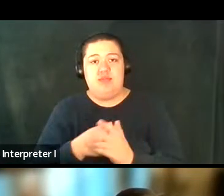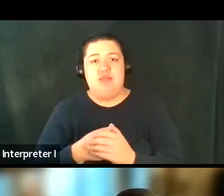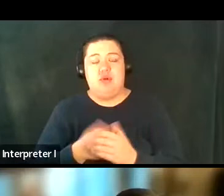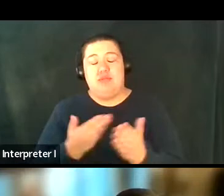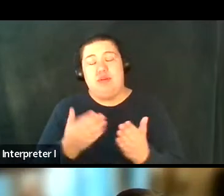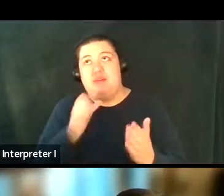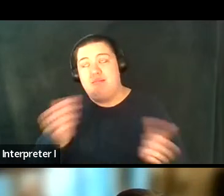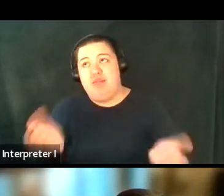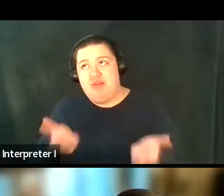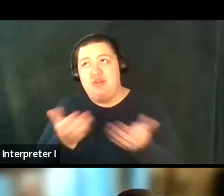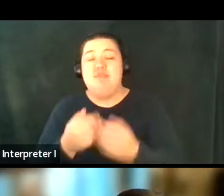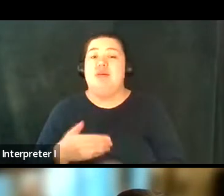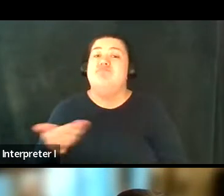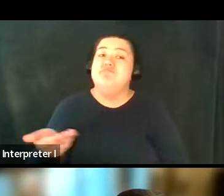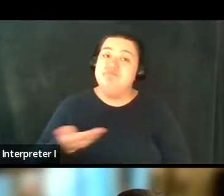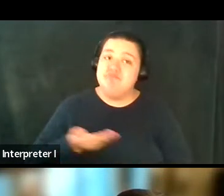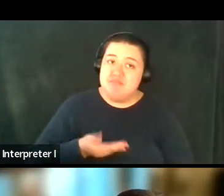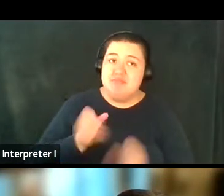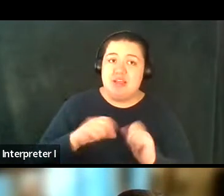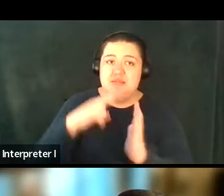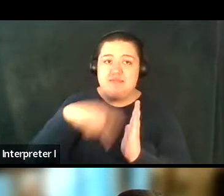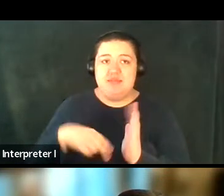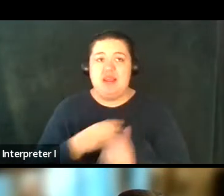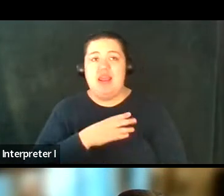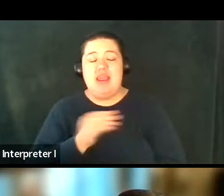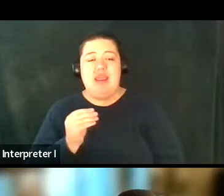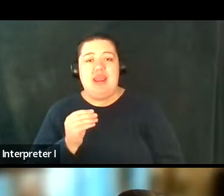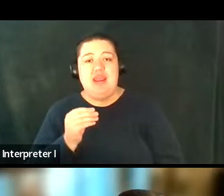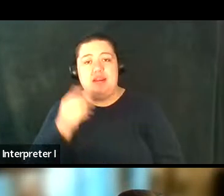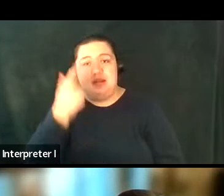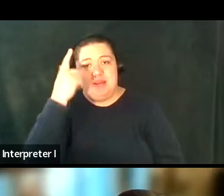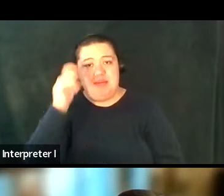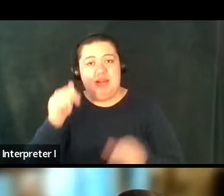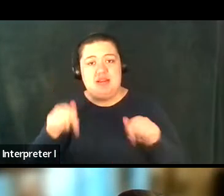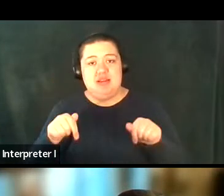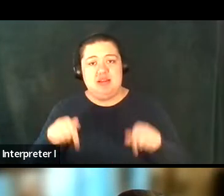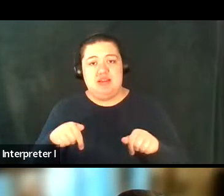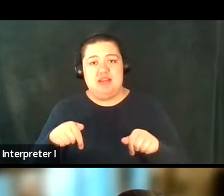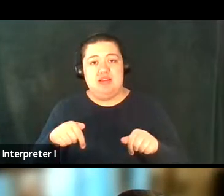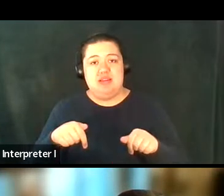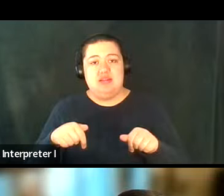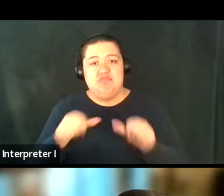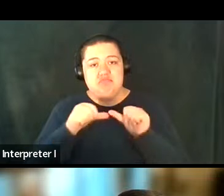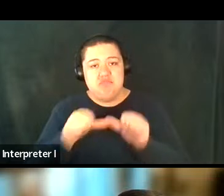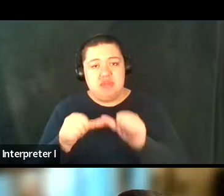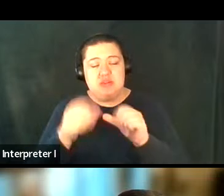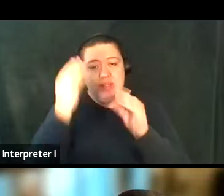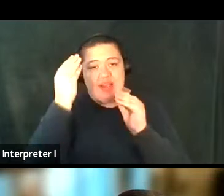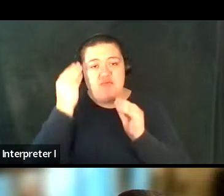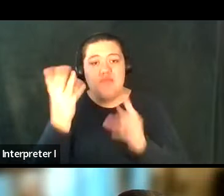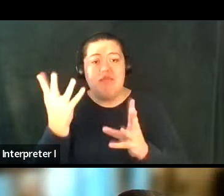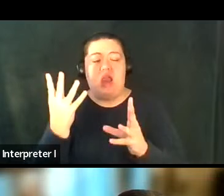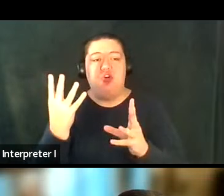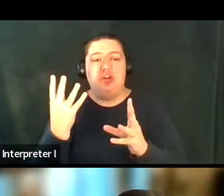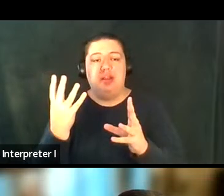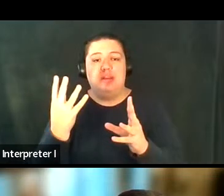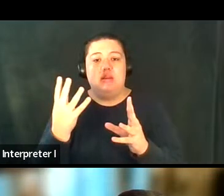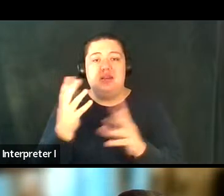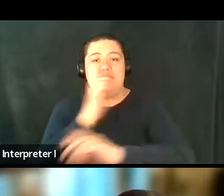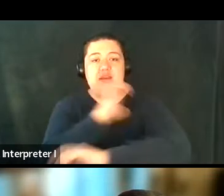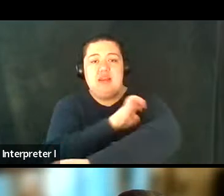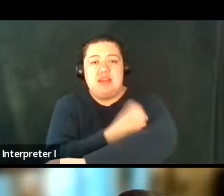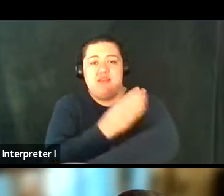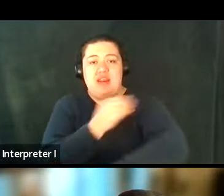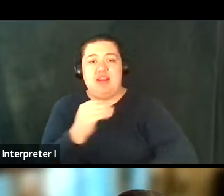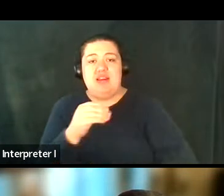encouraged, but welcome to look at it. And because this is what sets forth what information the executive and the